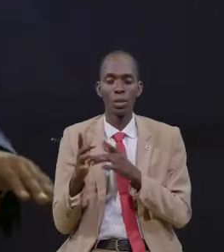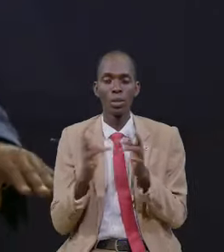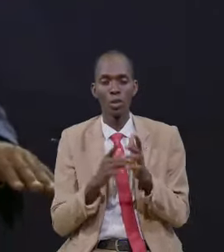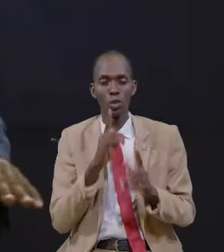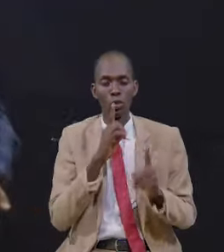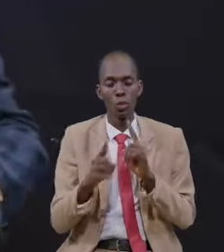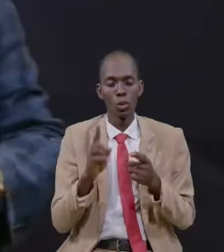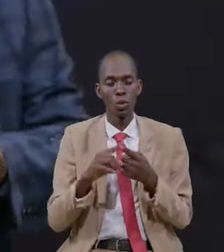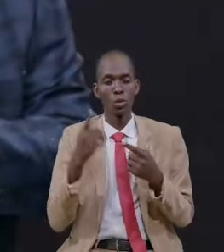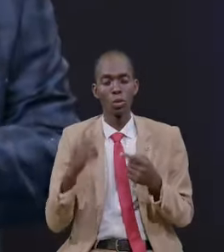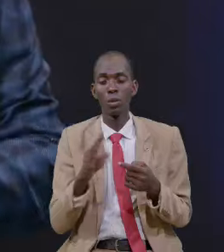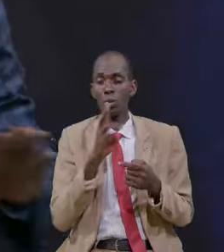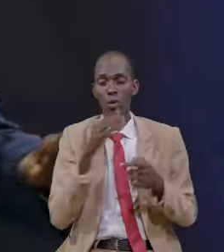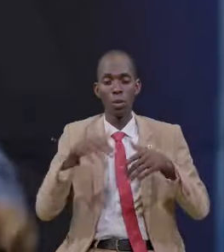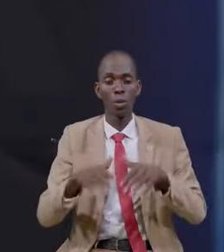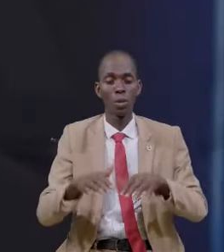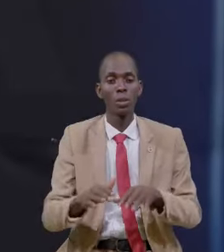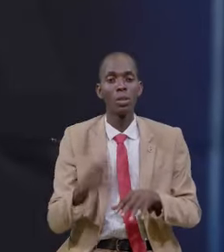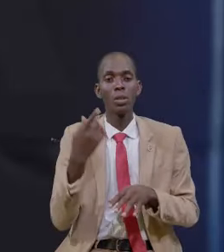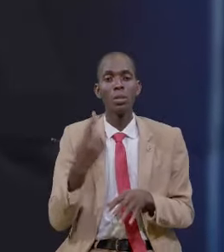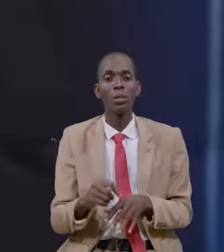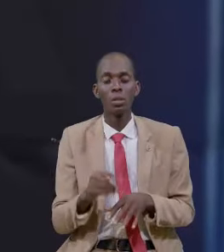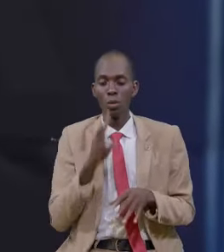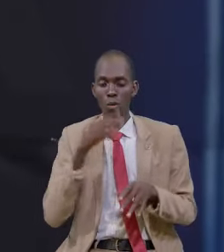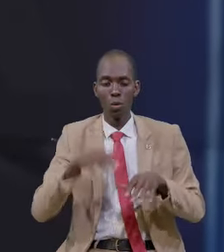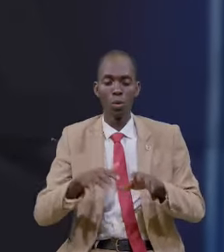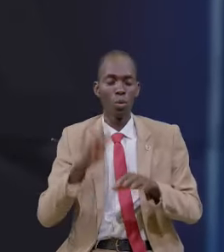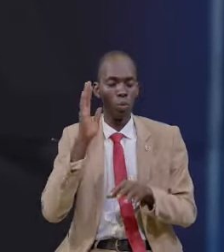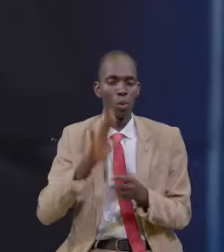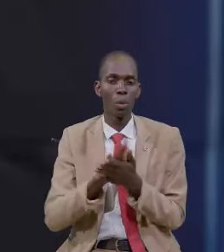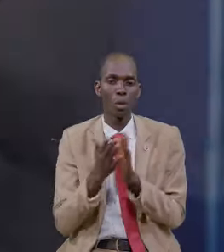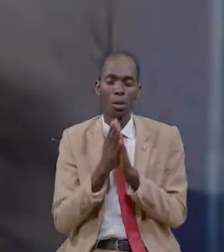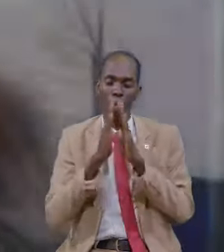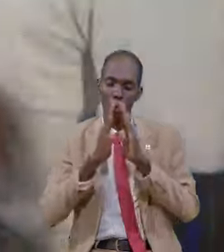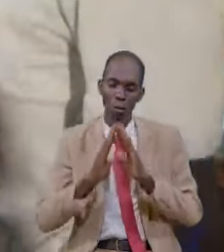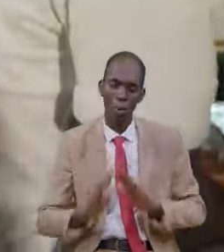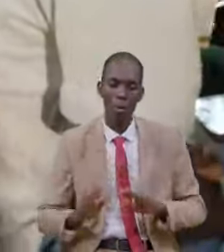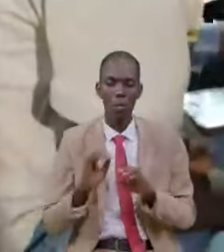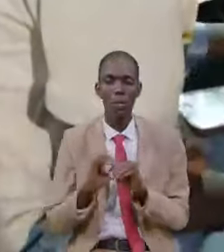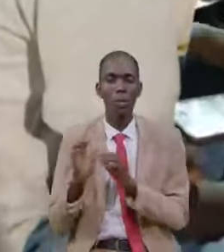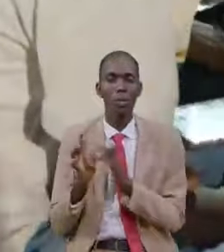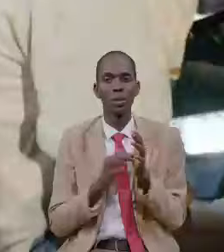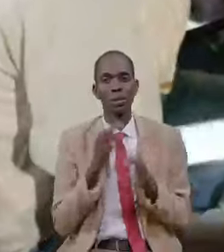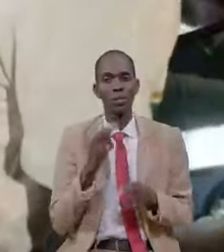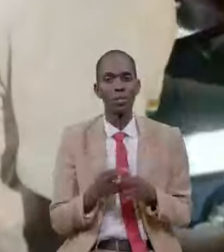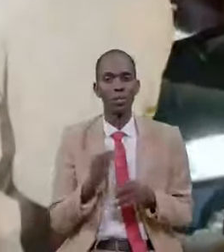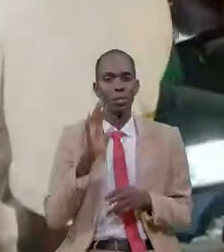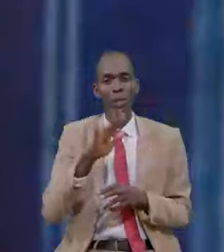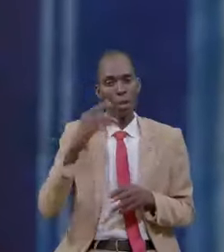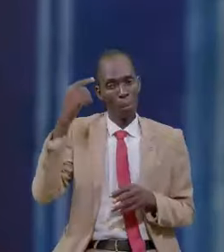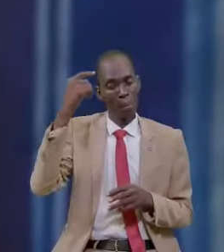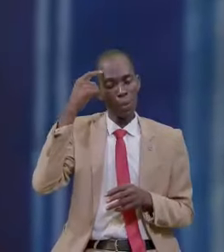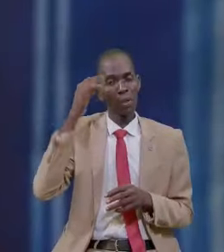the ocean will be calm in Jesus' name. Your brain is